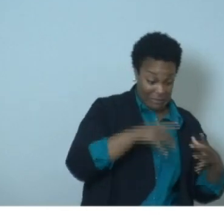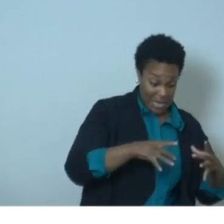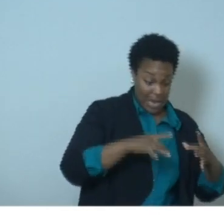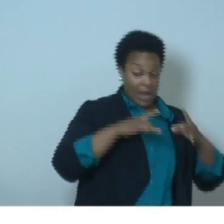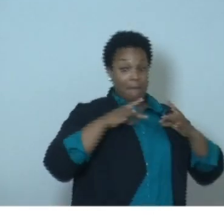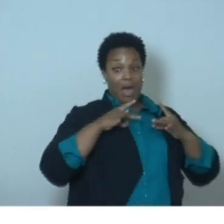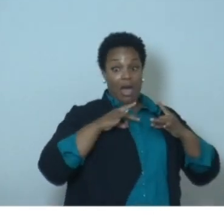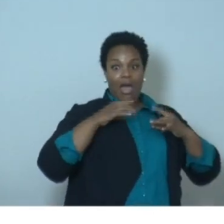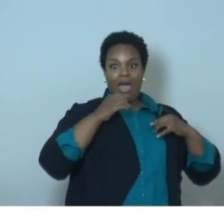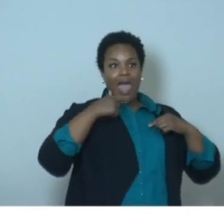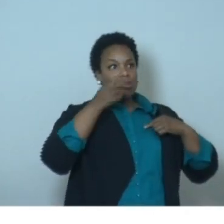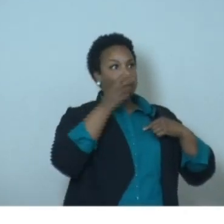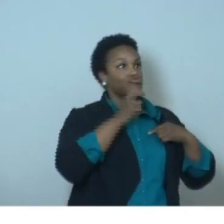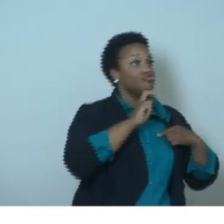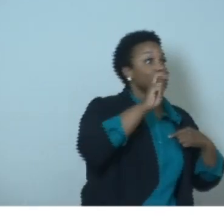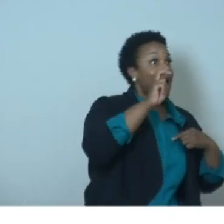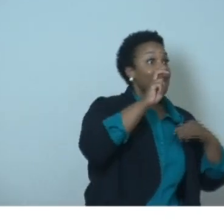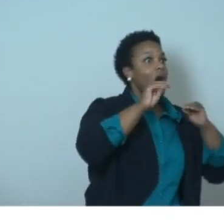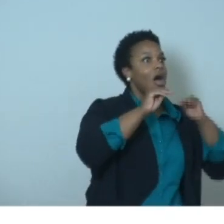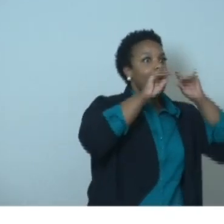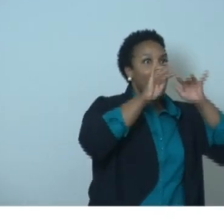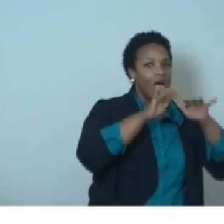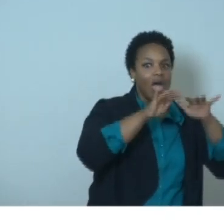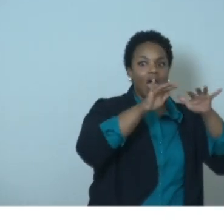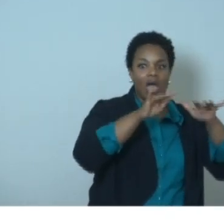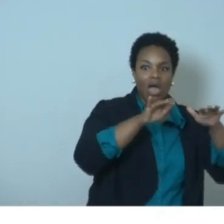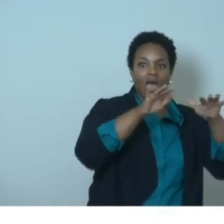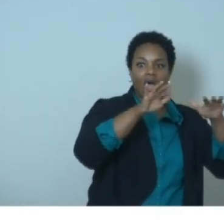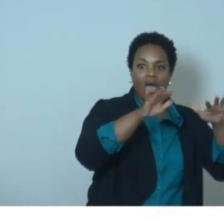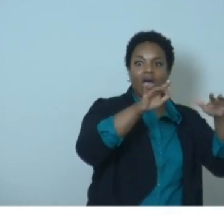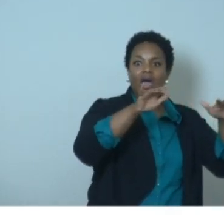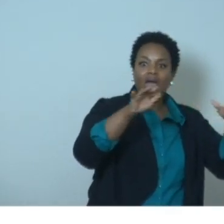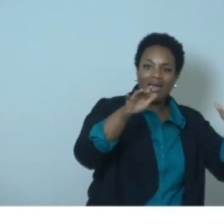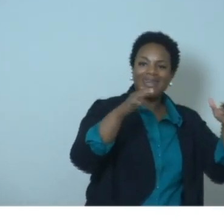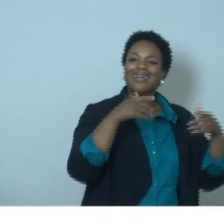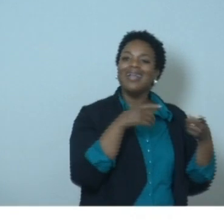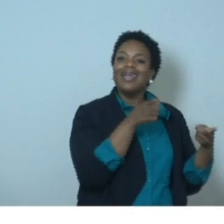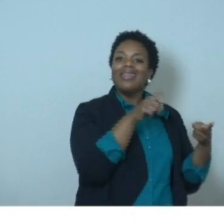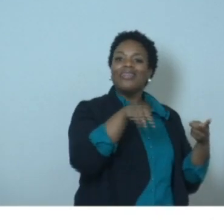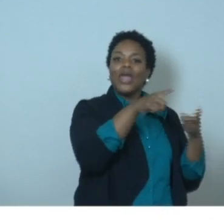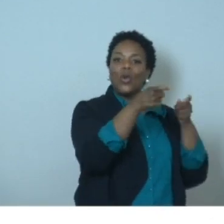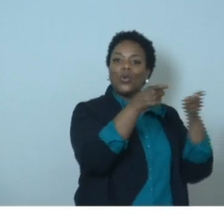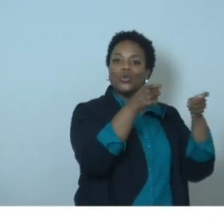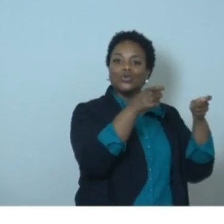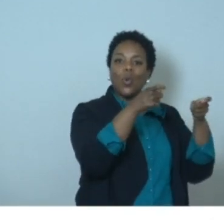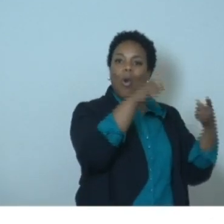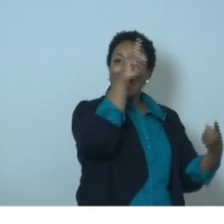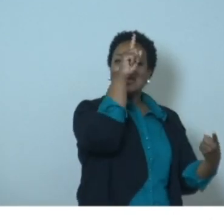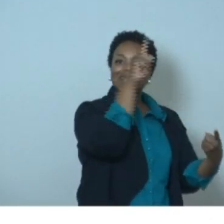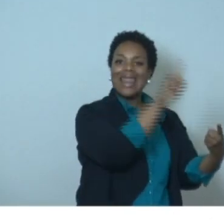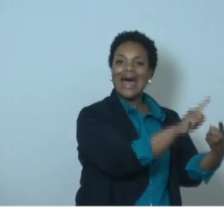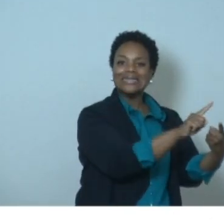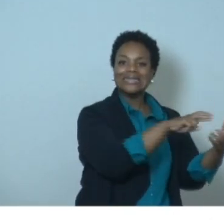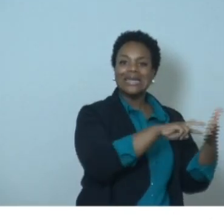better control and better results gets minimized to a great degree. Look at Texas.